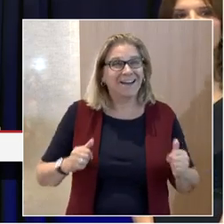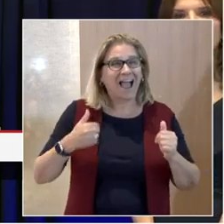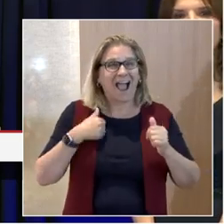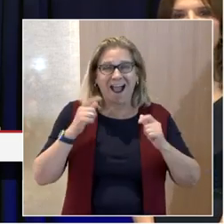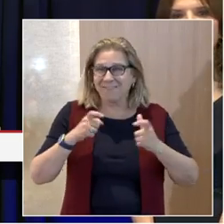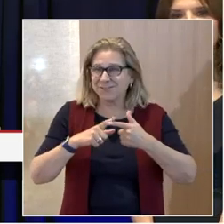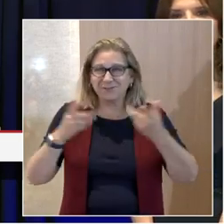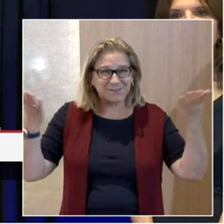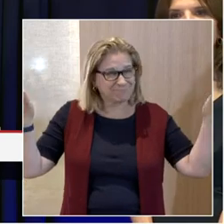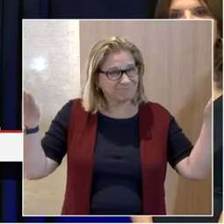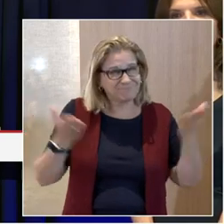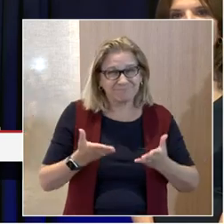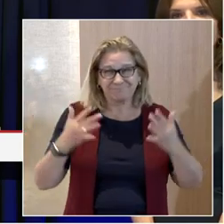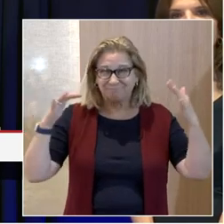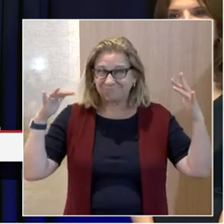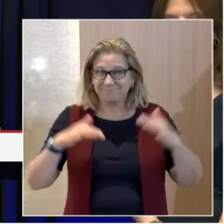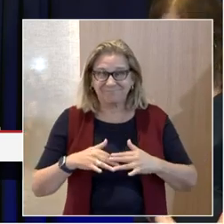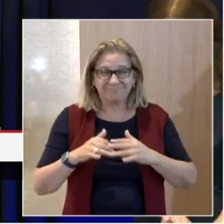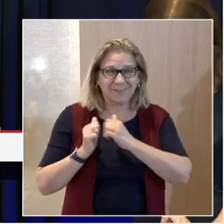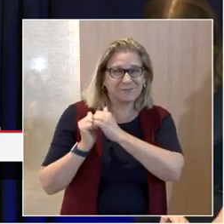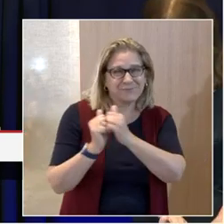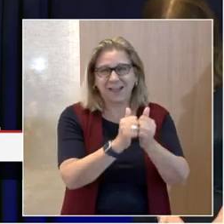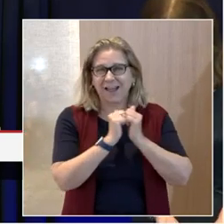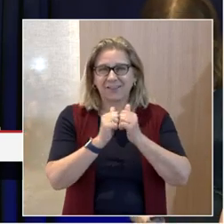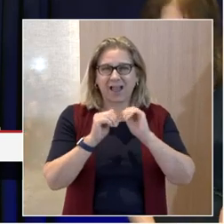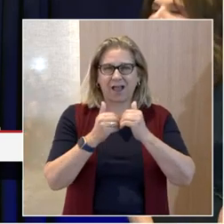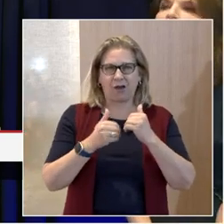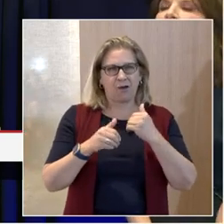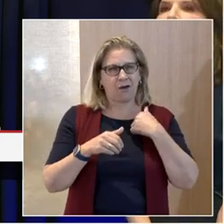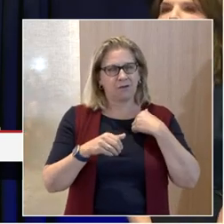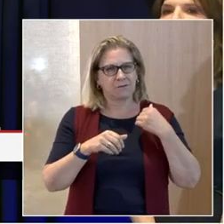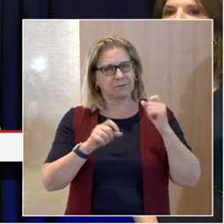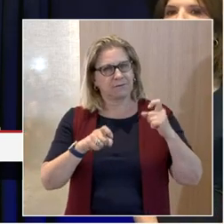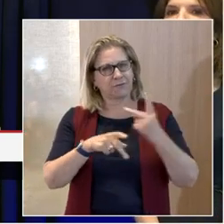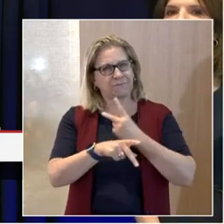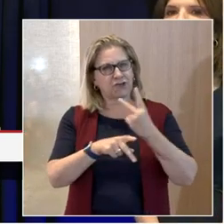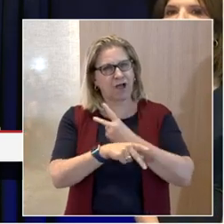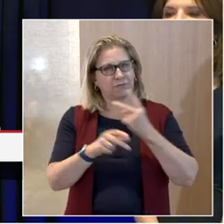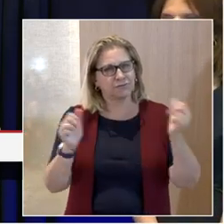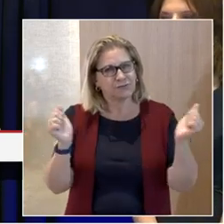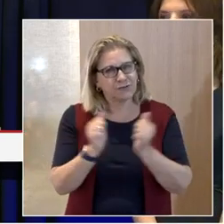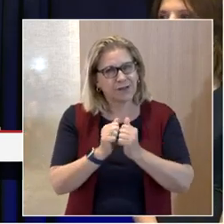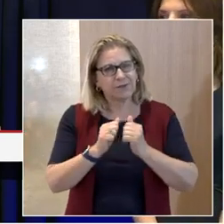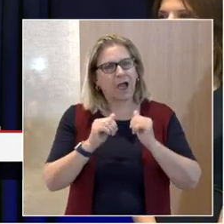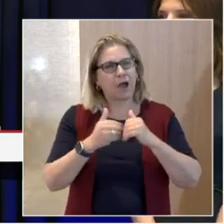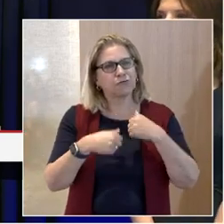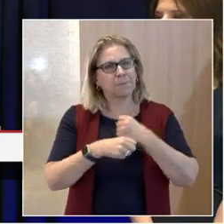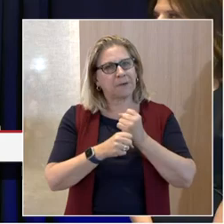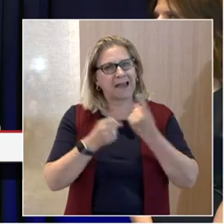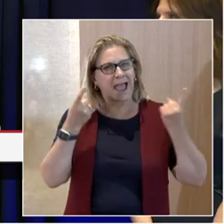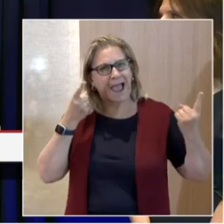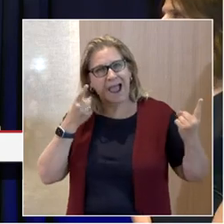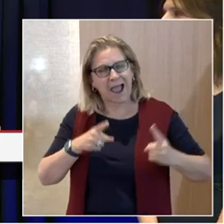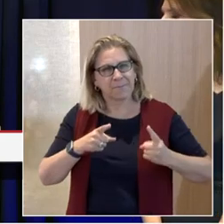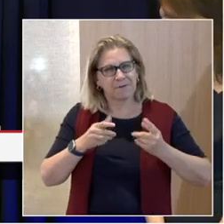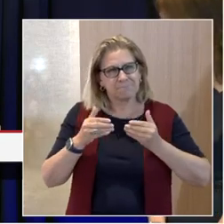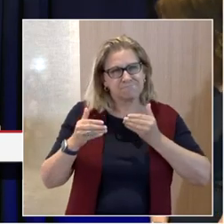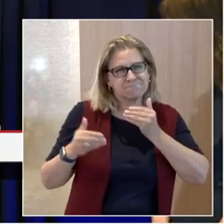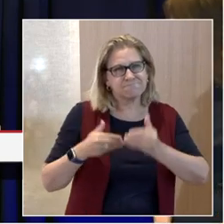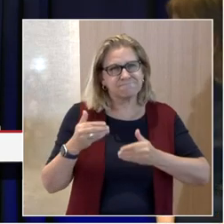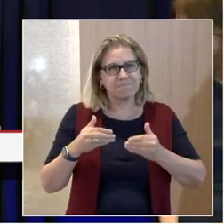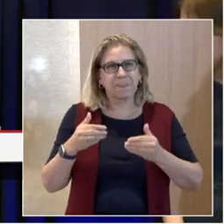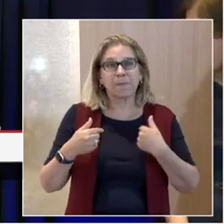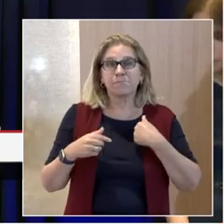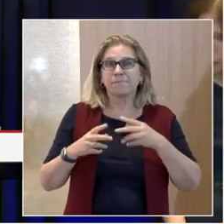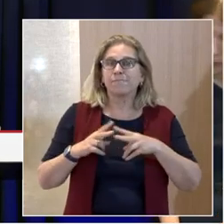forward. Now, we're incredibly excited about today's event, and I'm excited to introduce our next speaker. Right here in the downtown and